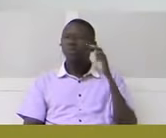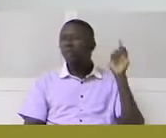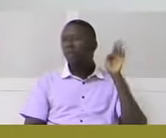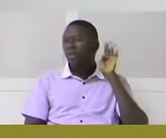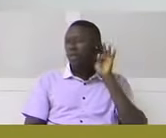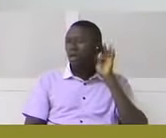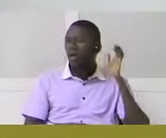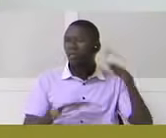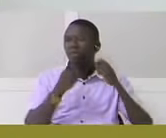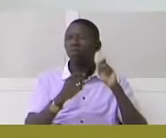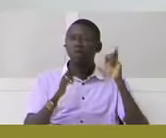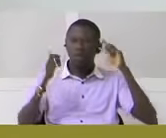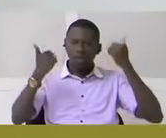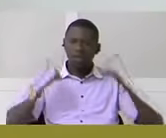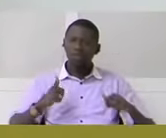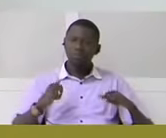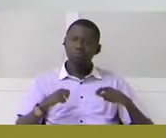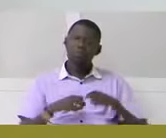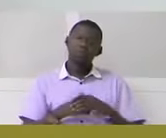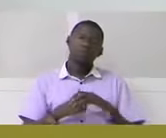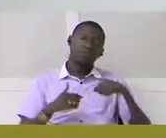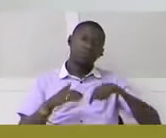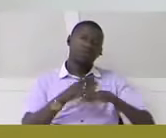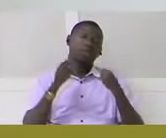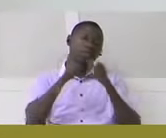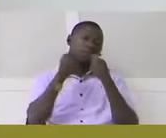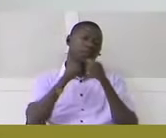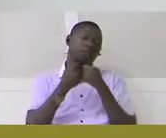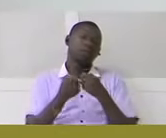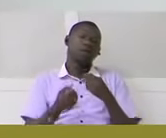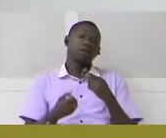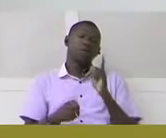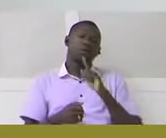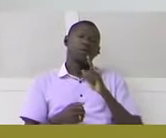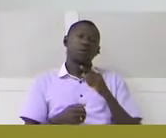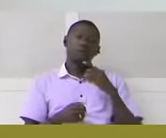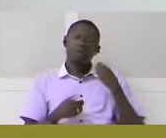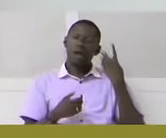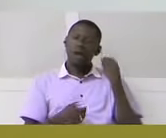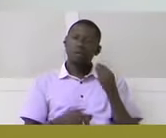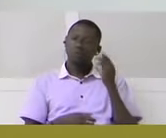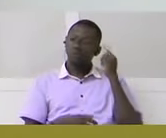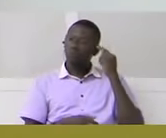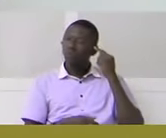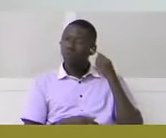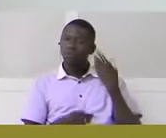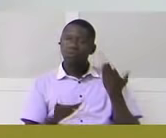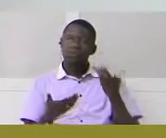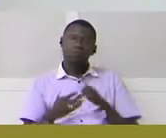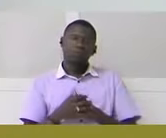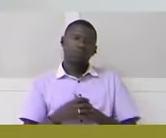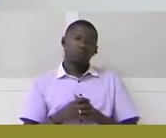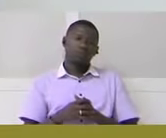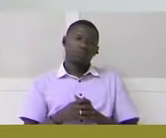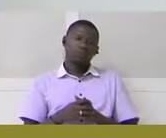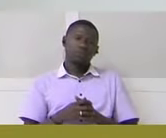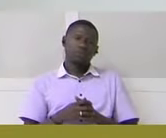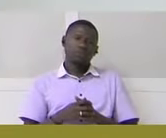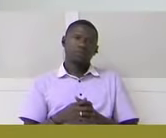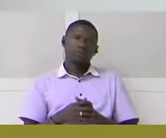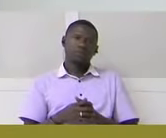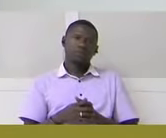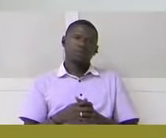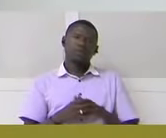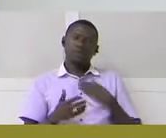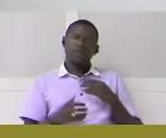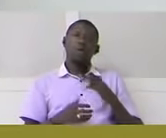kibar kibar foso ni soro kulu to mayalong ko wole keta accident ni nakarola. That as we were going to Kanilai. Tembo